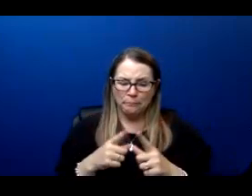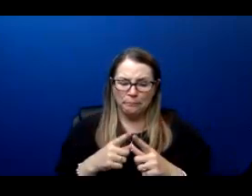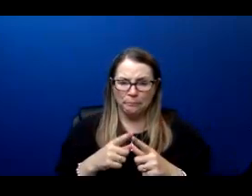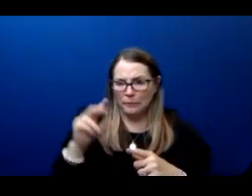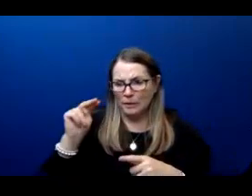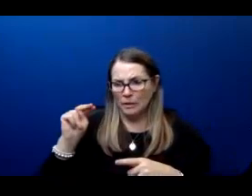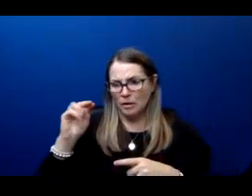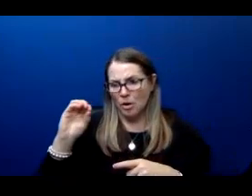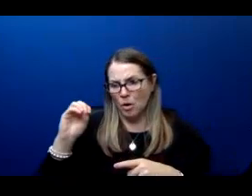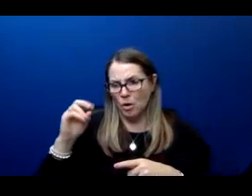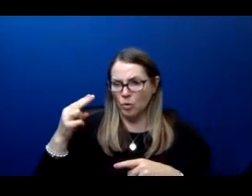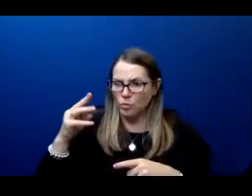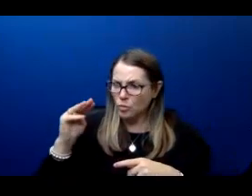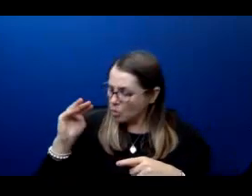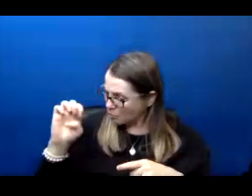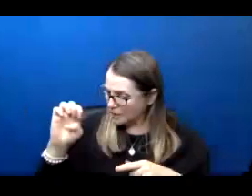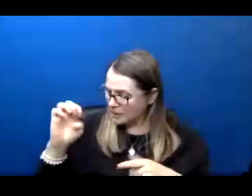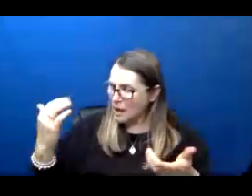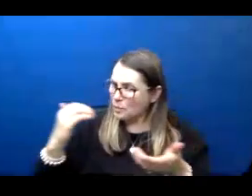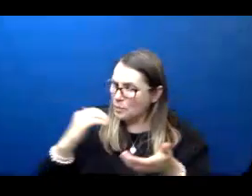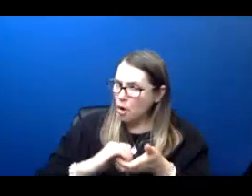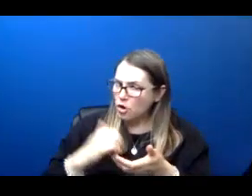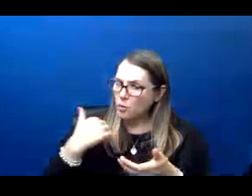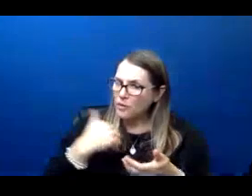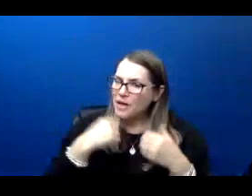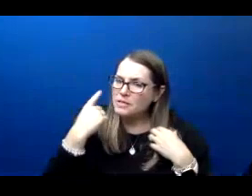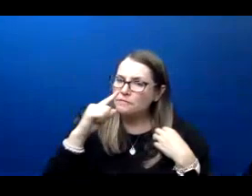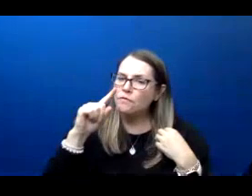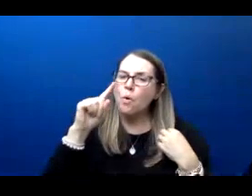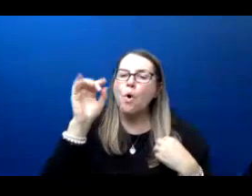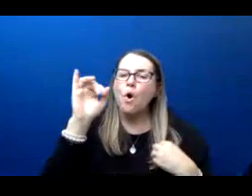NOMHE that would partner with us for our July